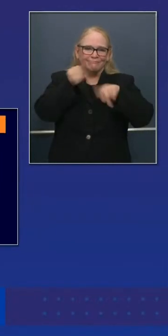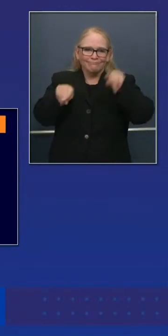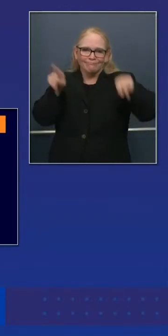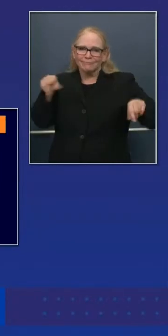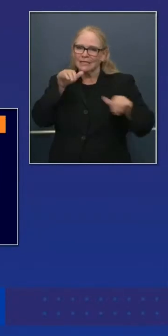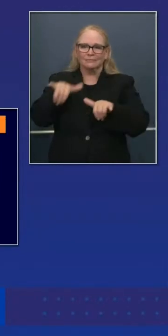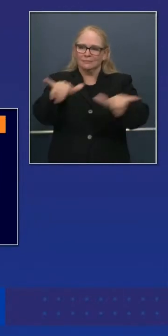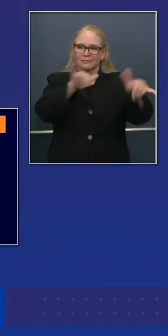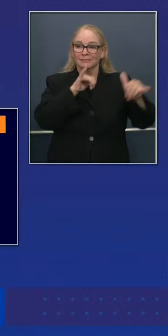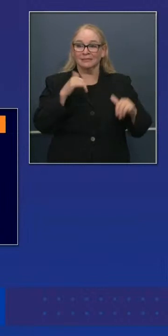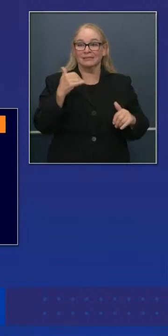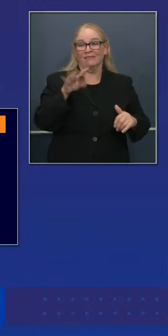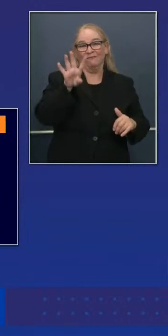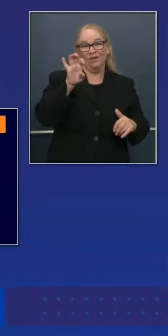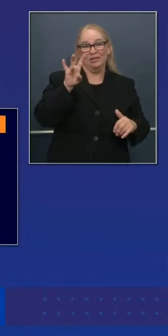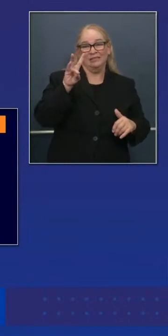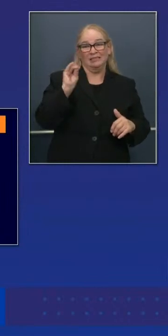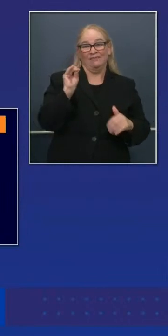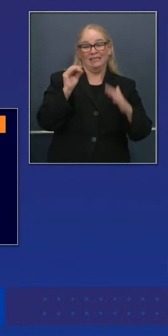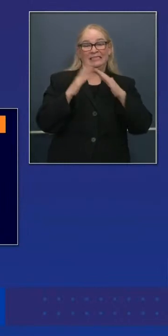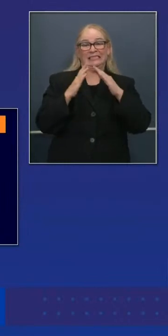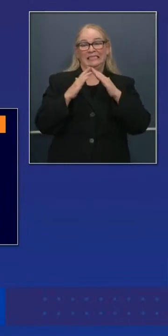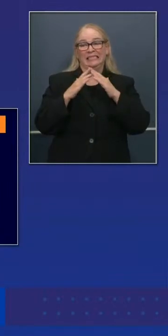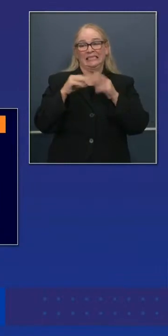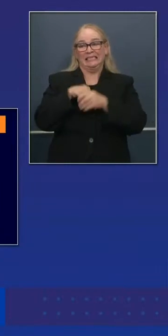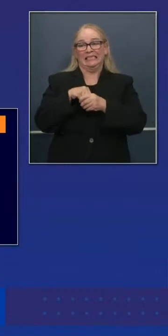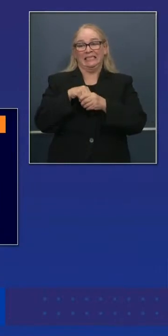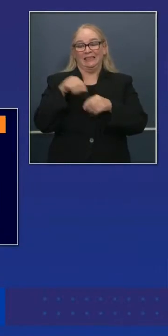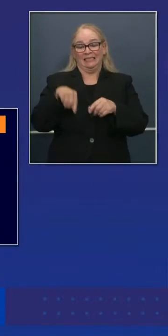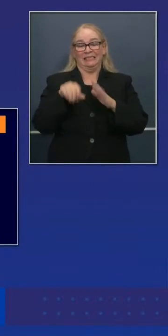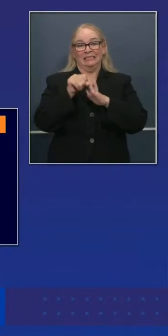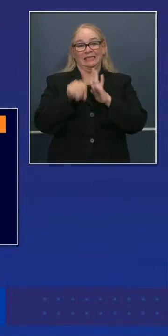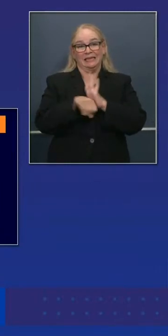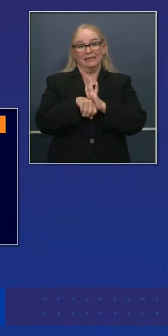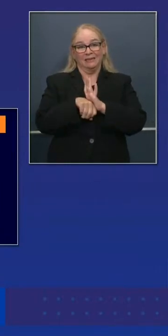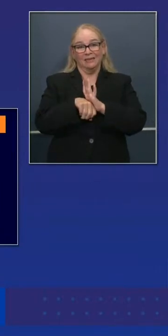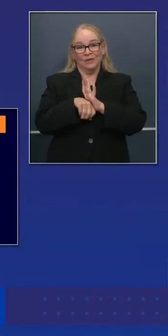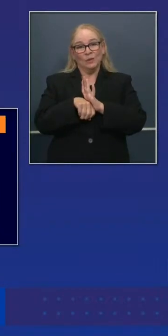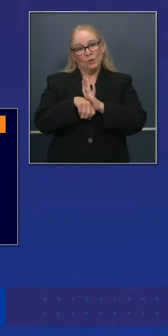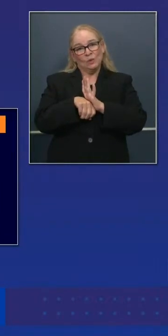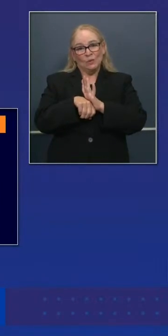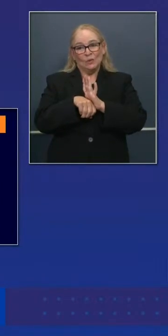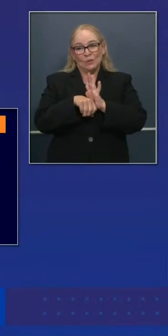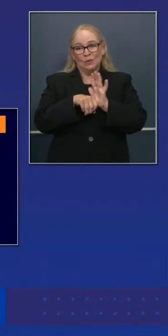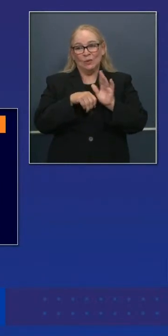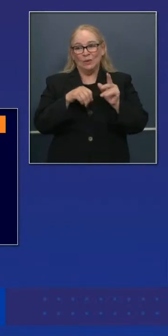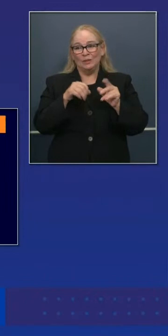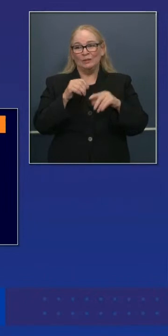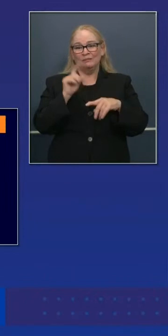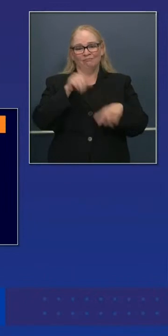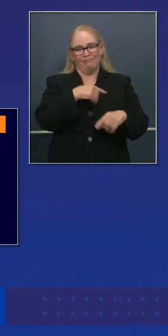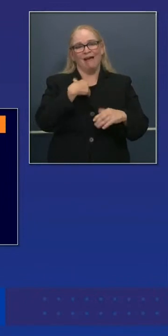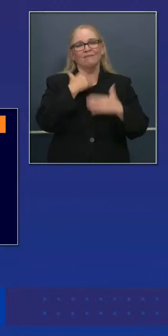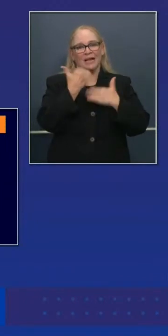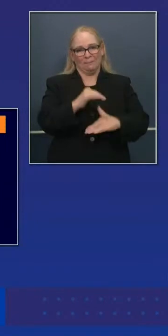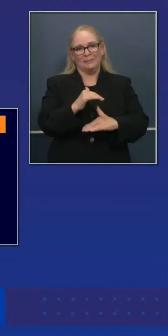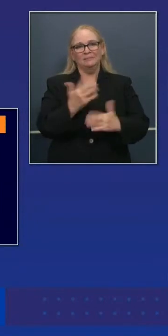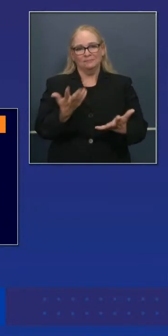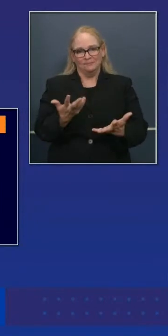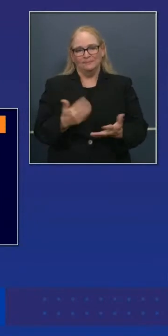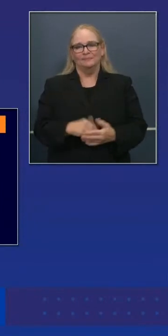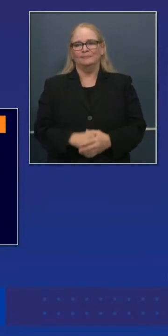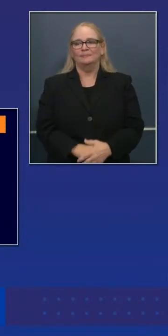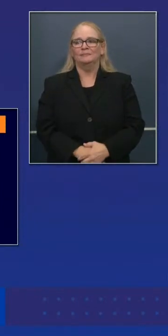470 plus cities that exist in this state. And we recognize, again, the stress of those living outside of those jurisdictions